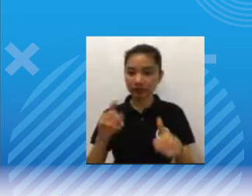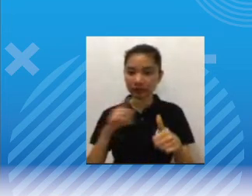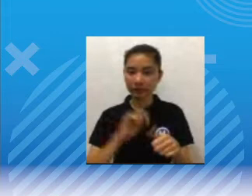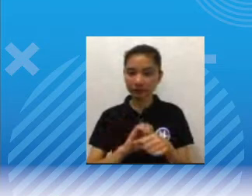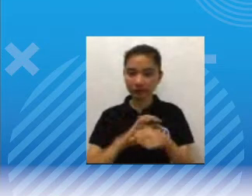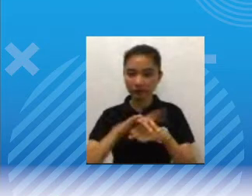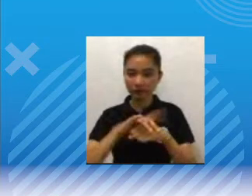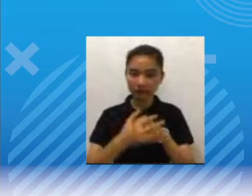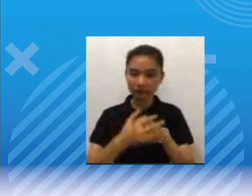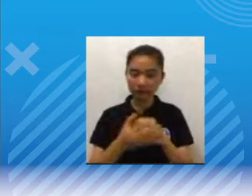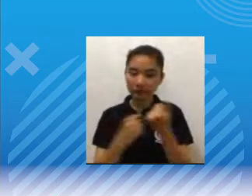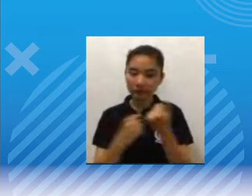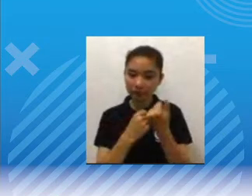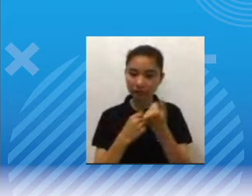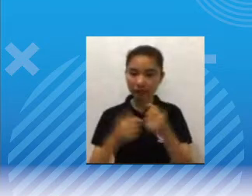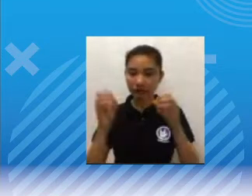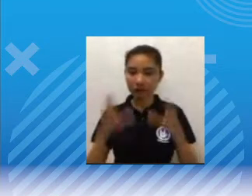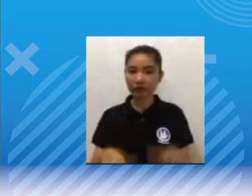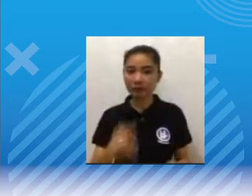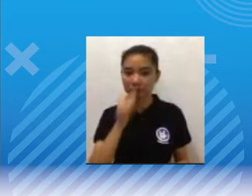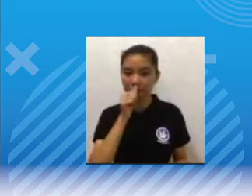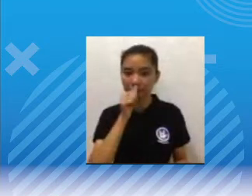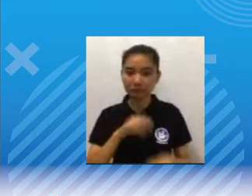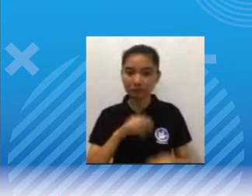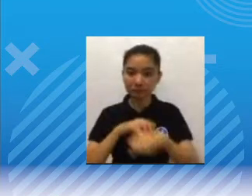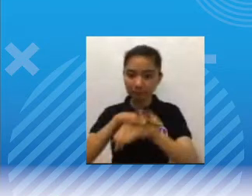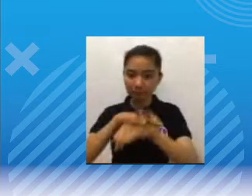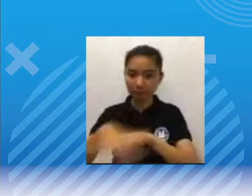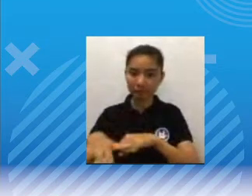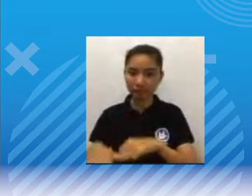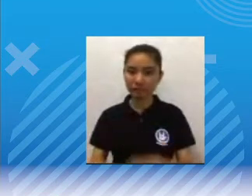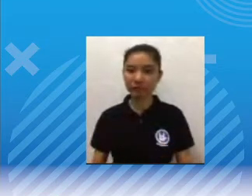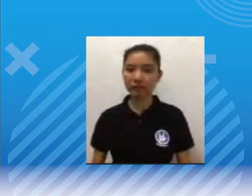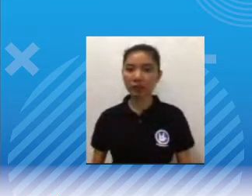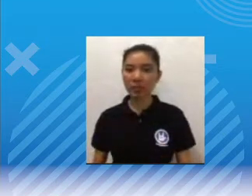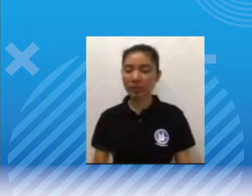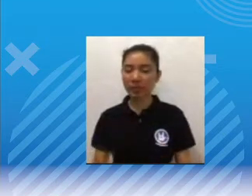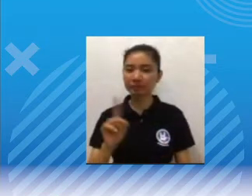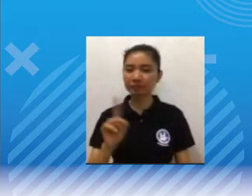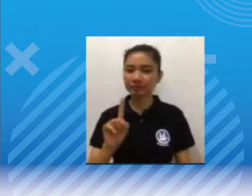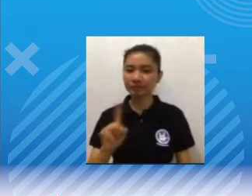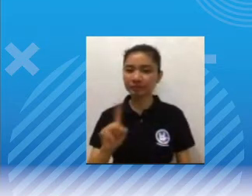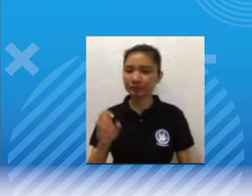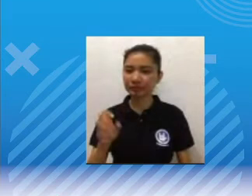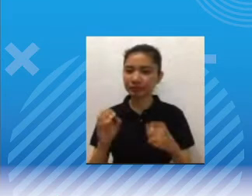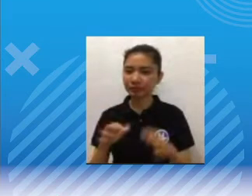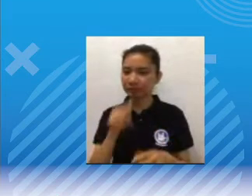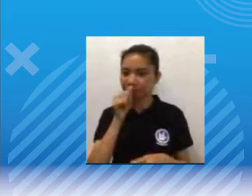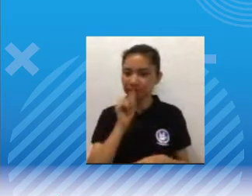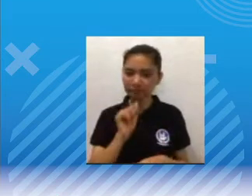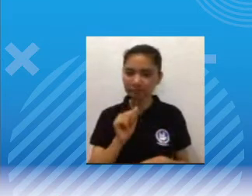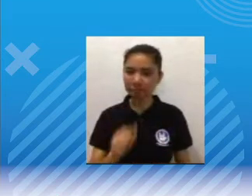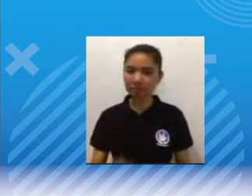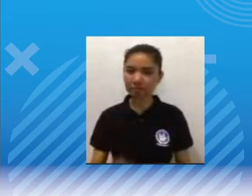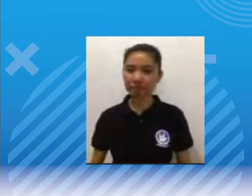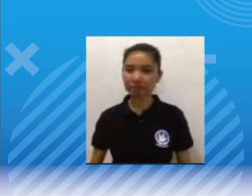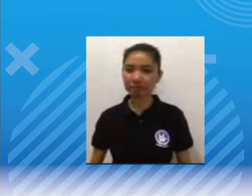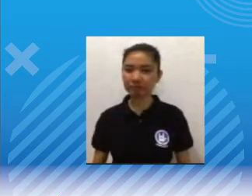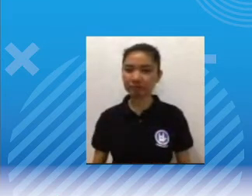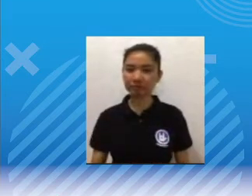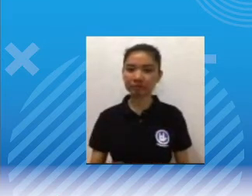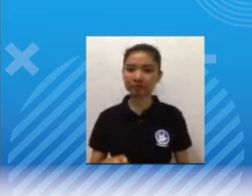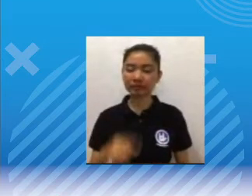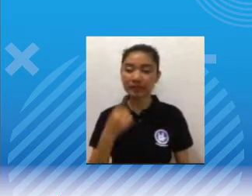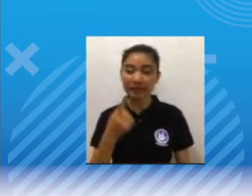teacher effectiveness. Ano ba yung ibig sabihin ng teacher resilience? Ito yung nabanggit ni Ms. Lori kanina, that the